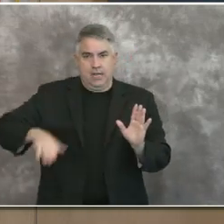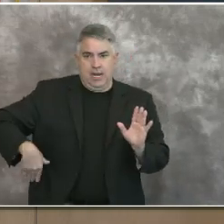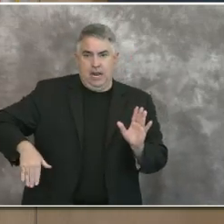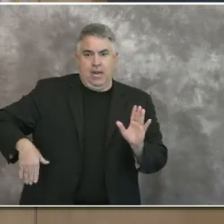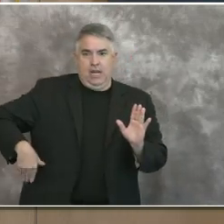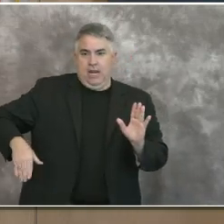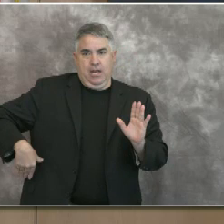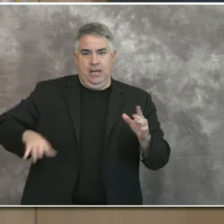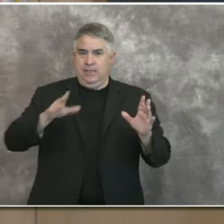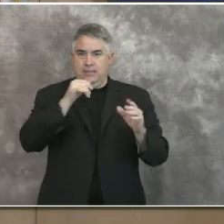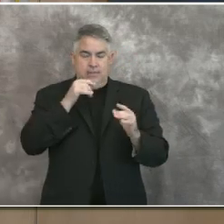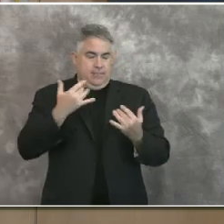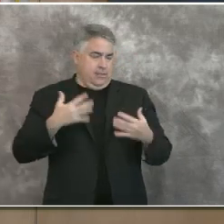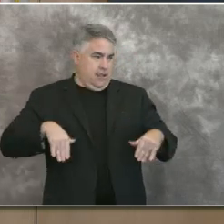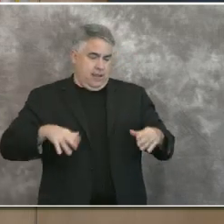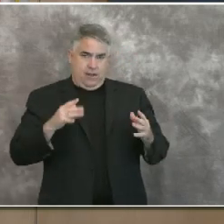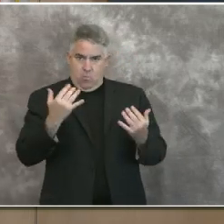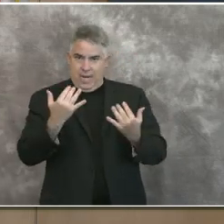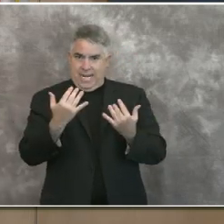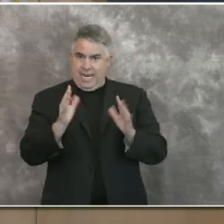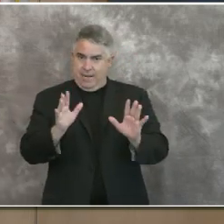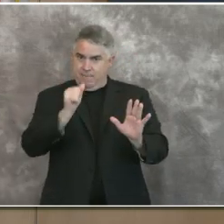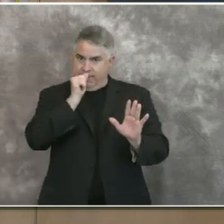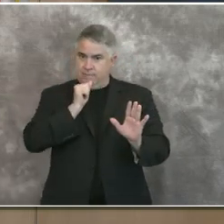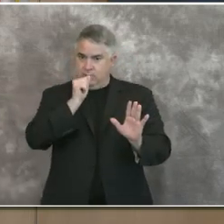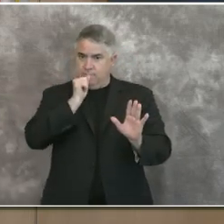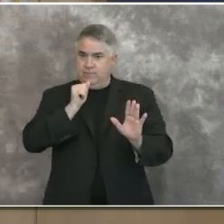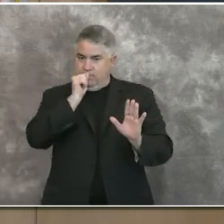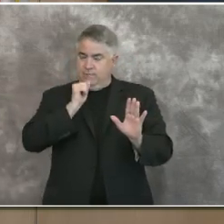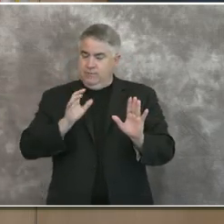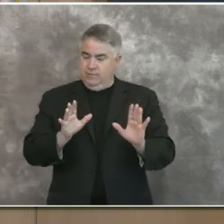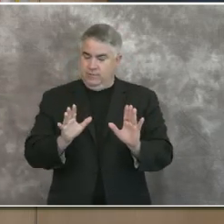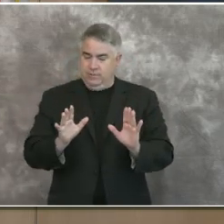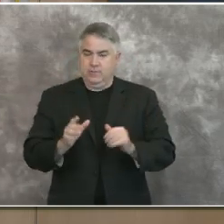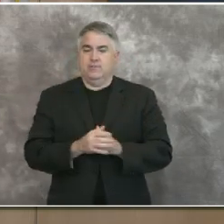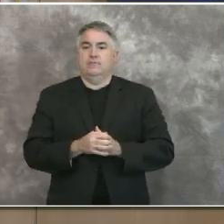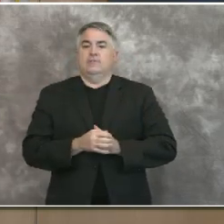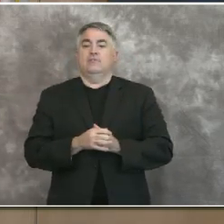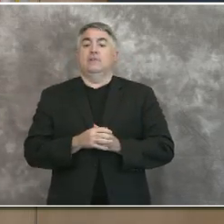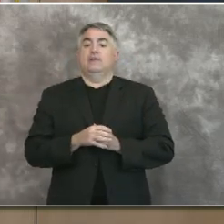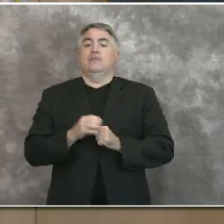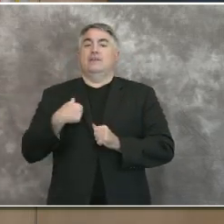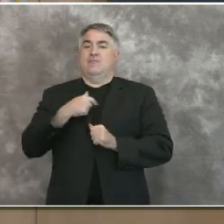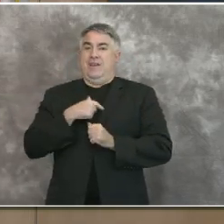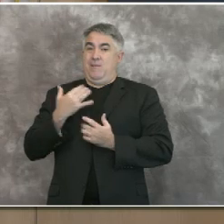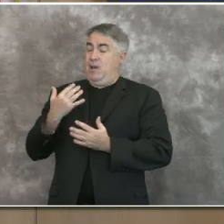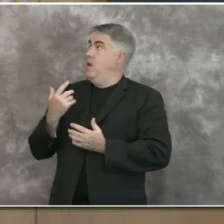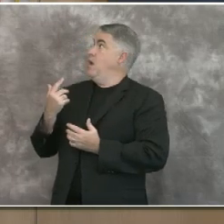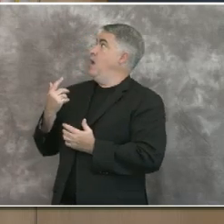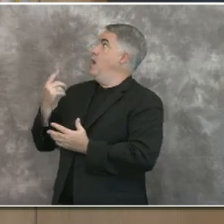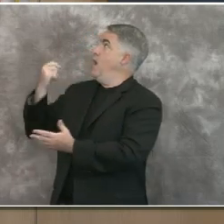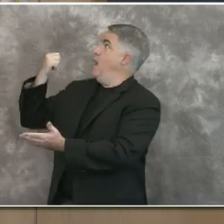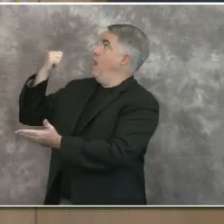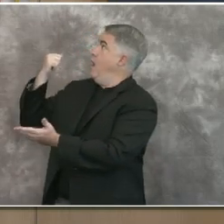at your favorite restaurant or shop at stores. As soon as we have the go-ahead, we certainly will let you know.